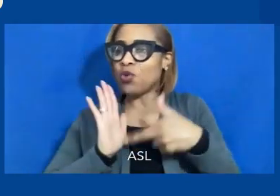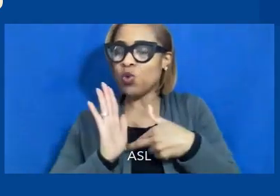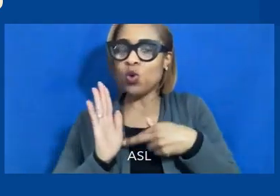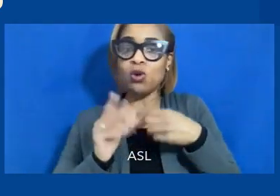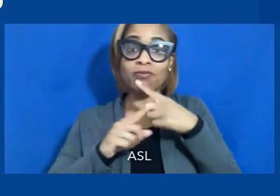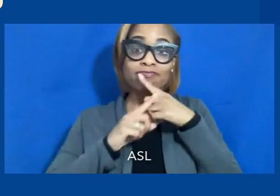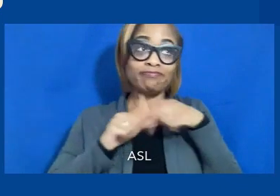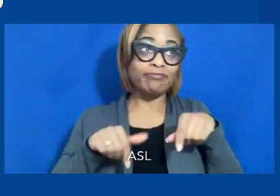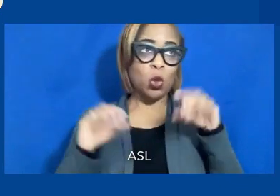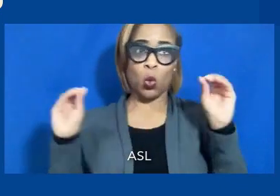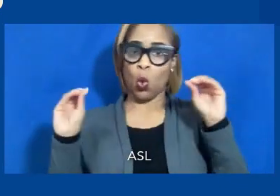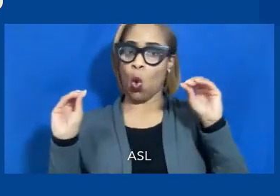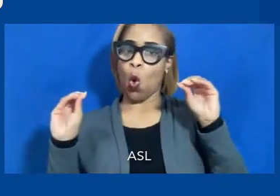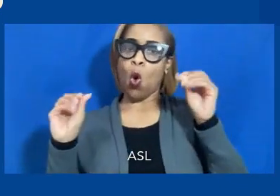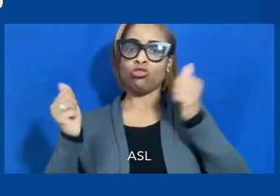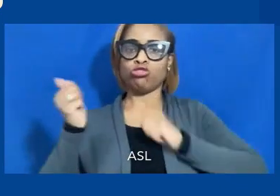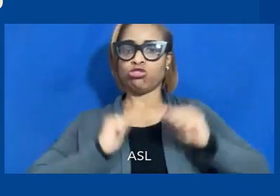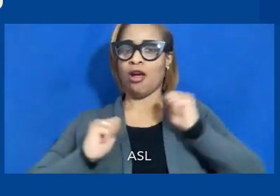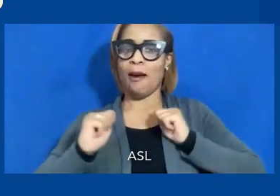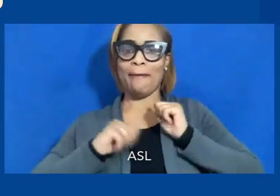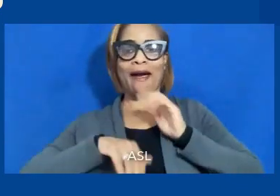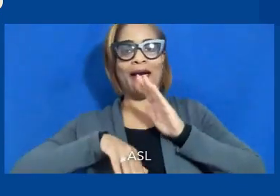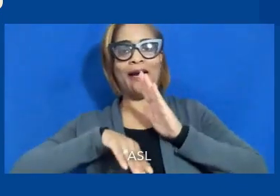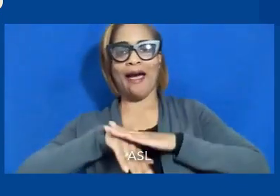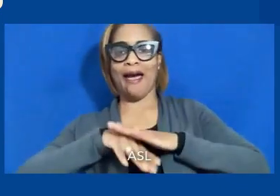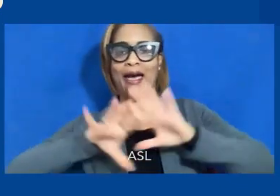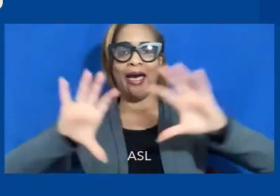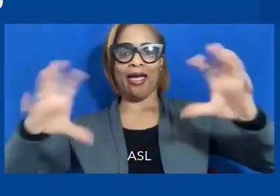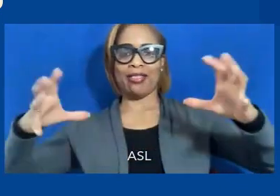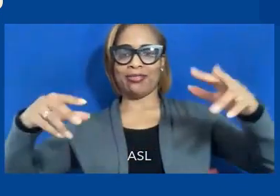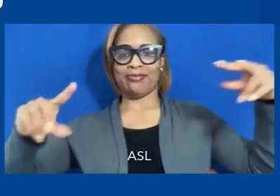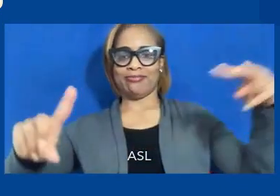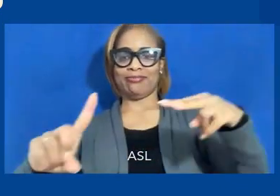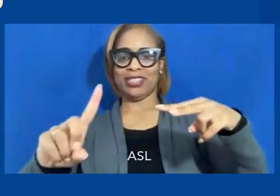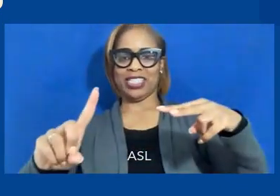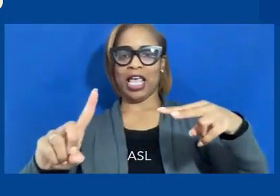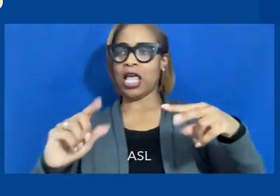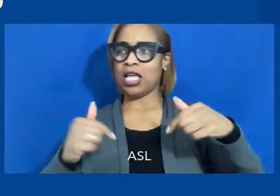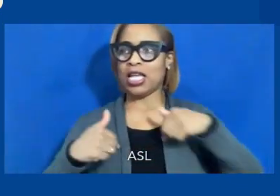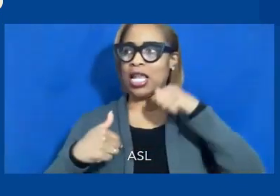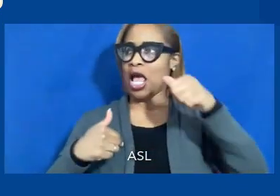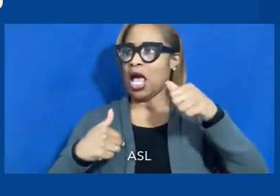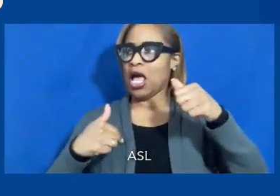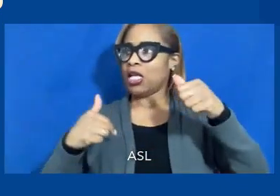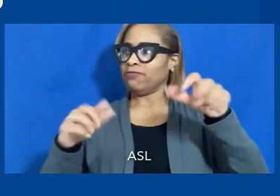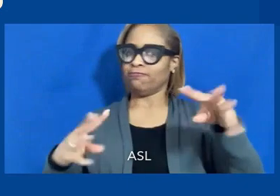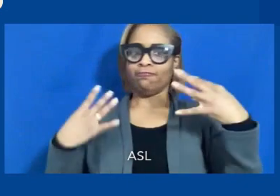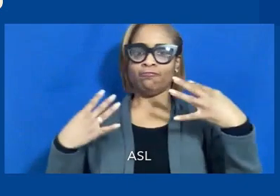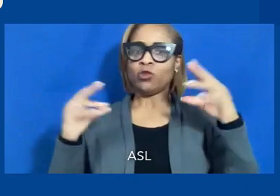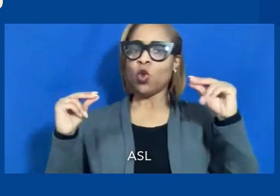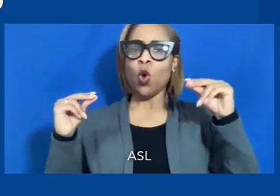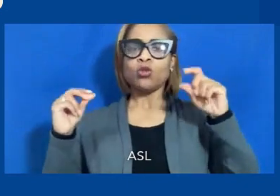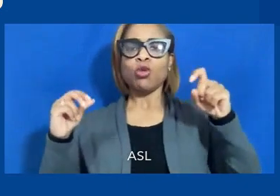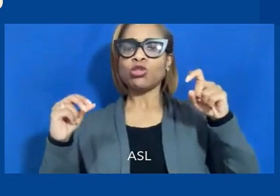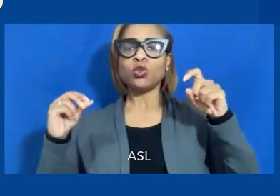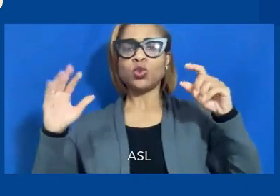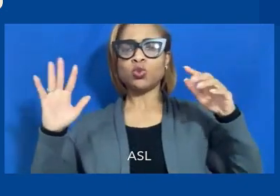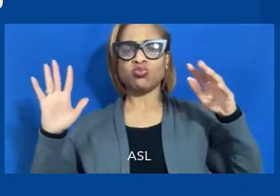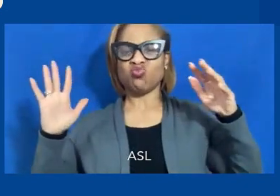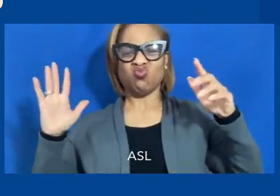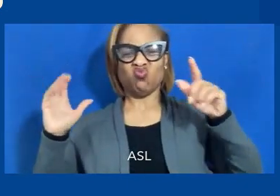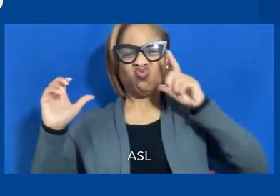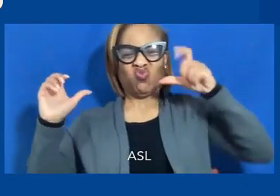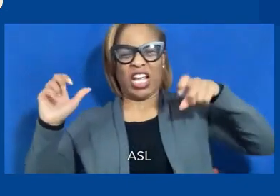any drama on set, never being a squeaky wheel. We're supposed to be completely need free once we're